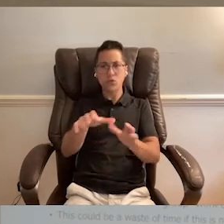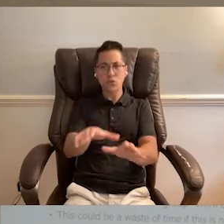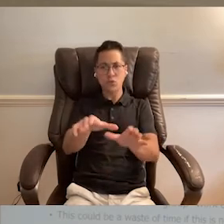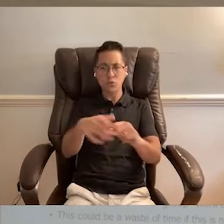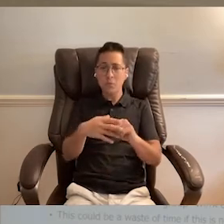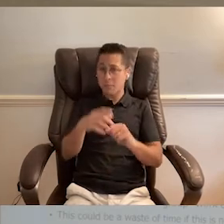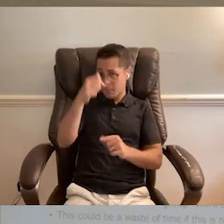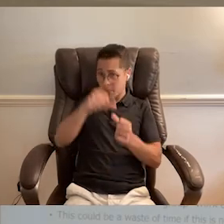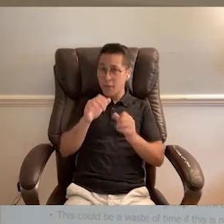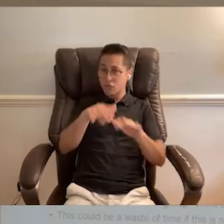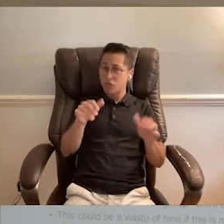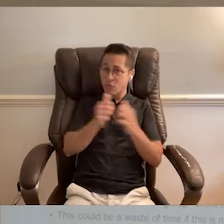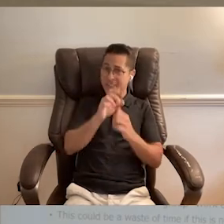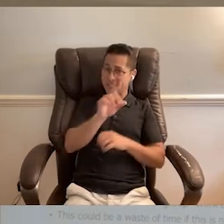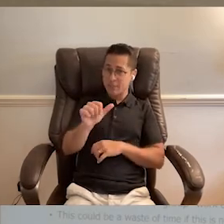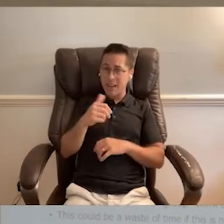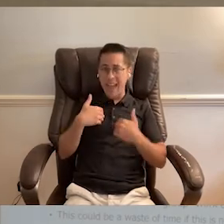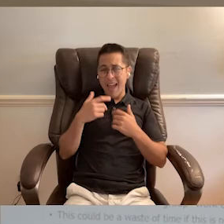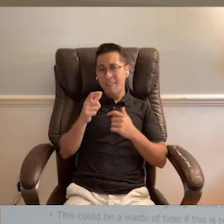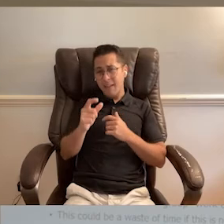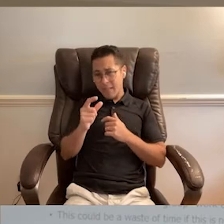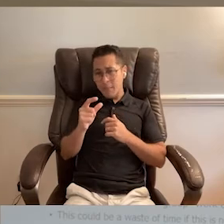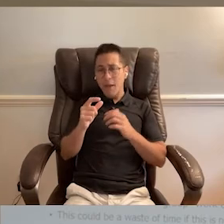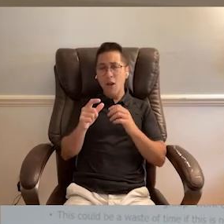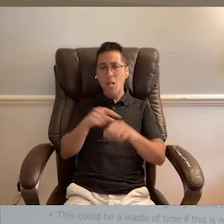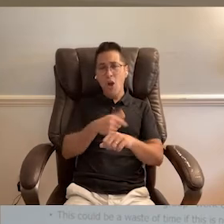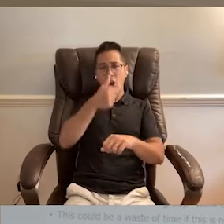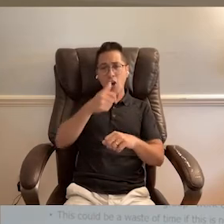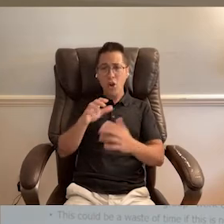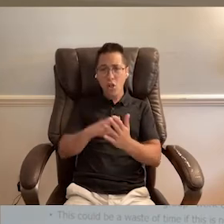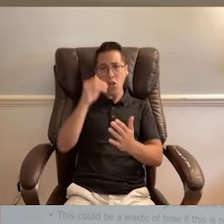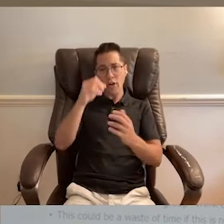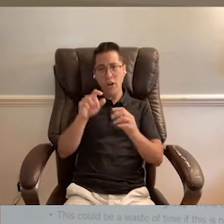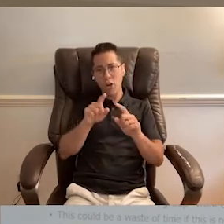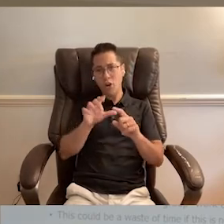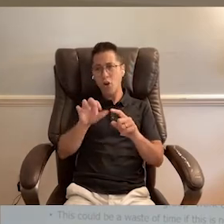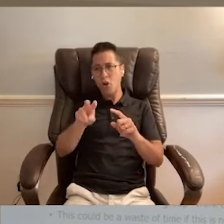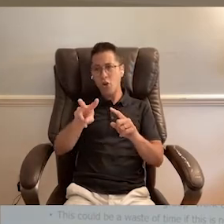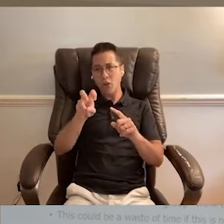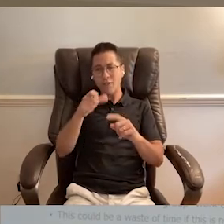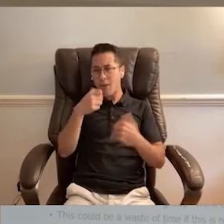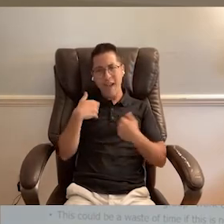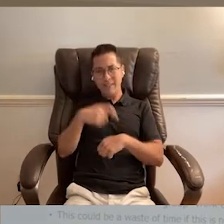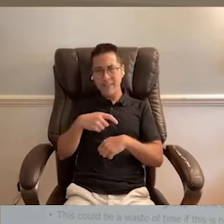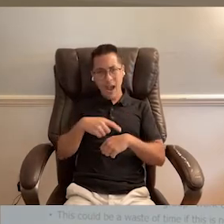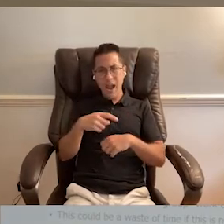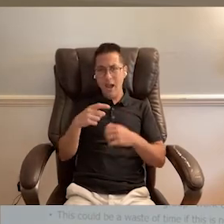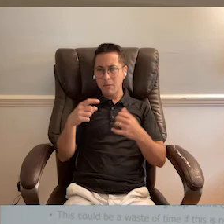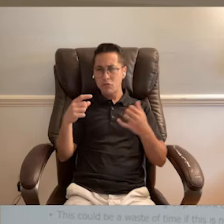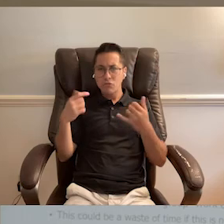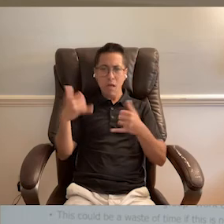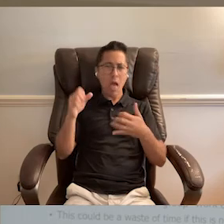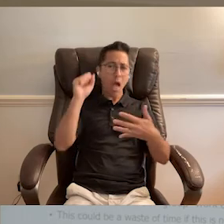have a little bit longer learning curve. So you don't have time to just play around with all these broad things.